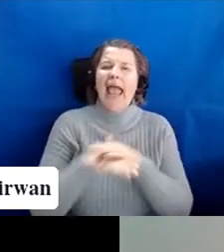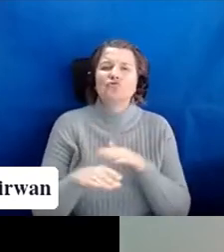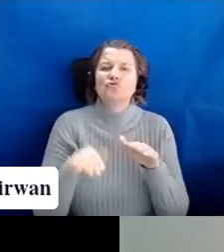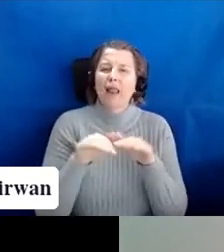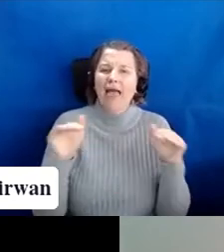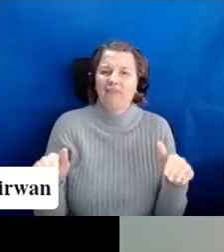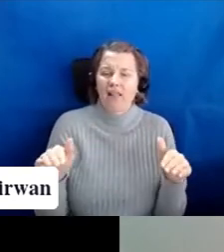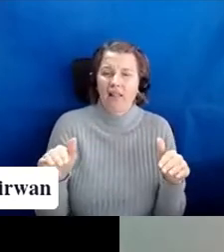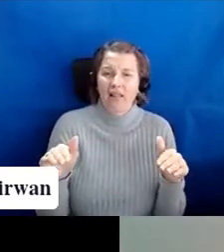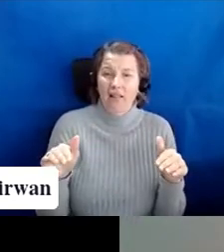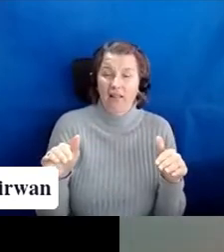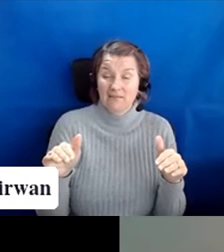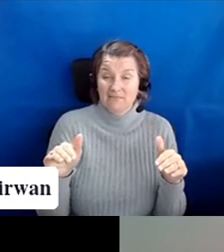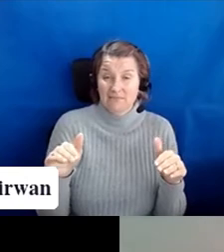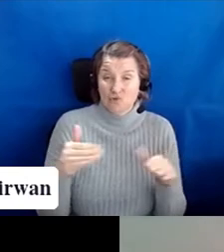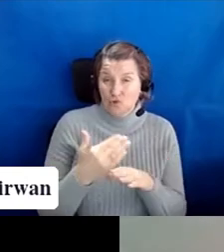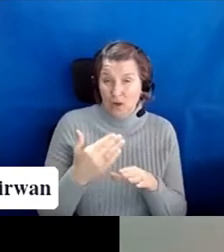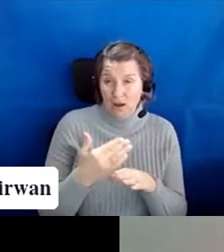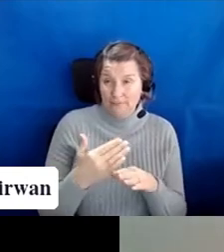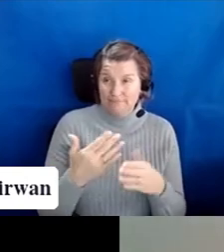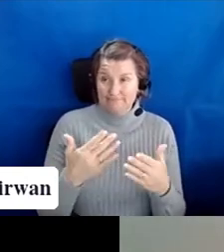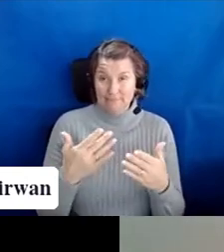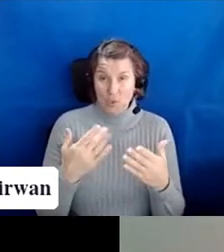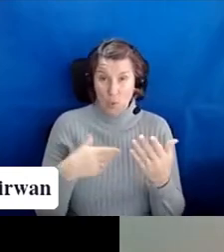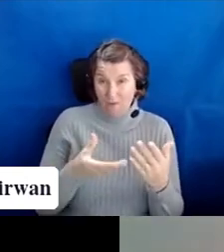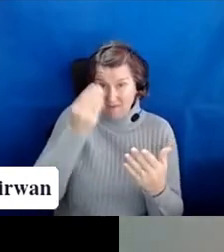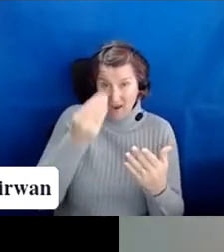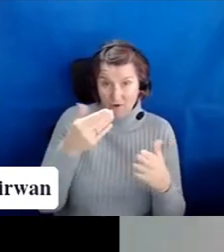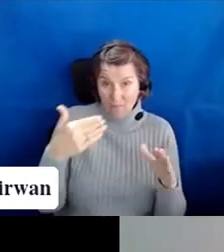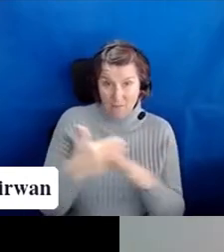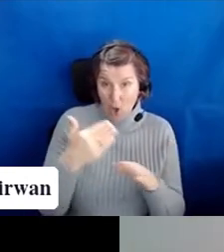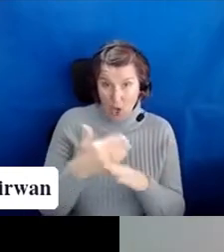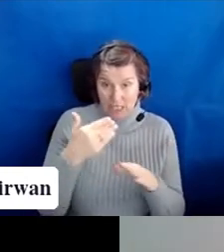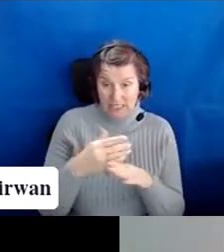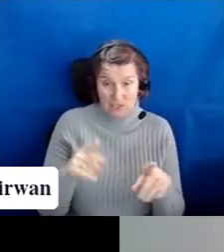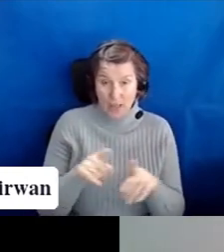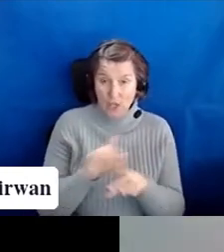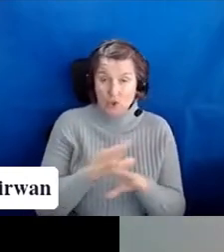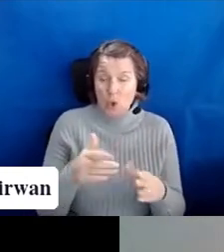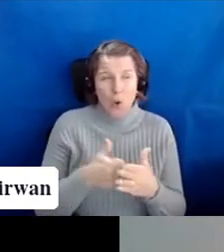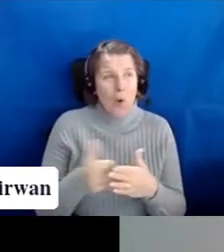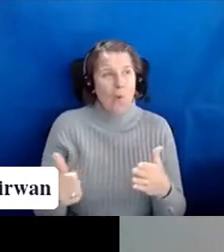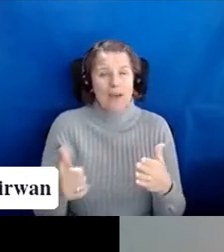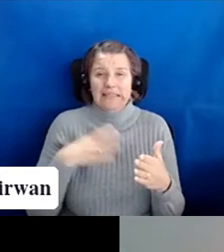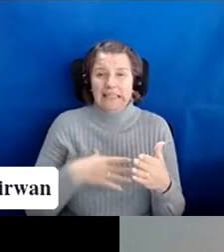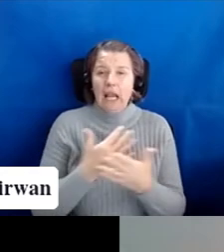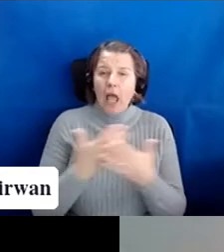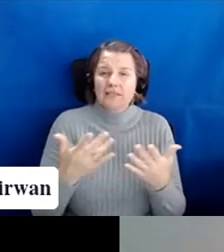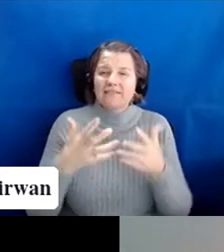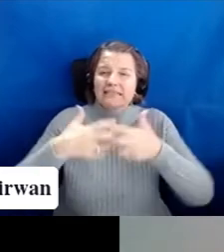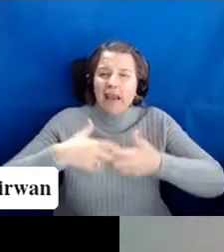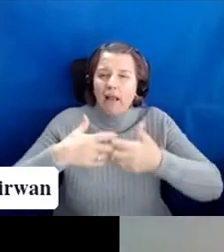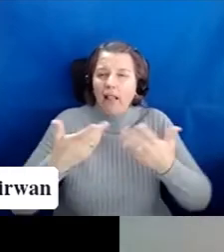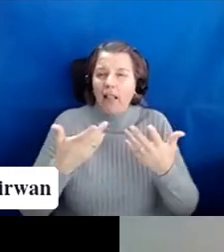actually is, you know, you don't, like, you know, we've heard from employers as well this, that you don't necessarily need lots of technical